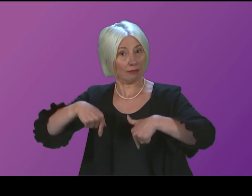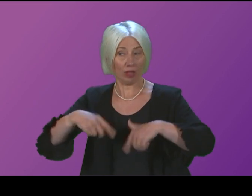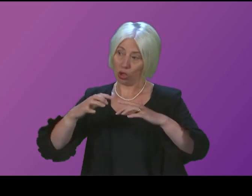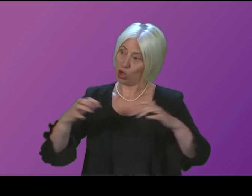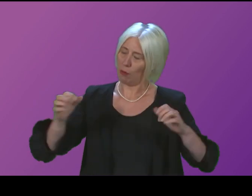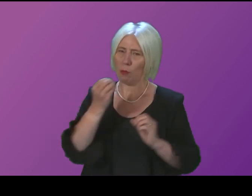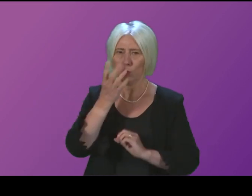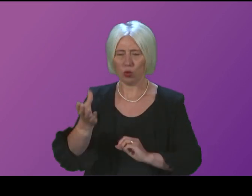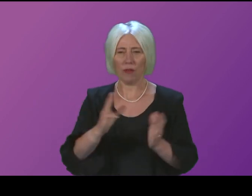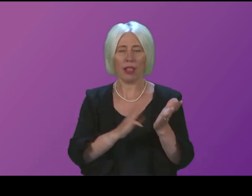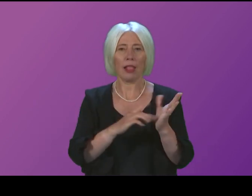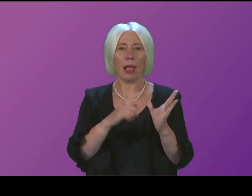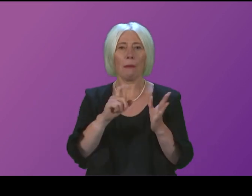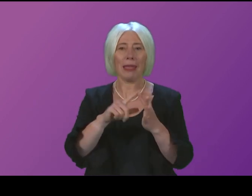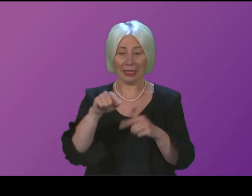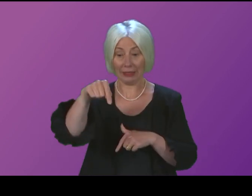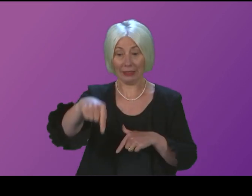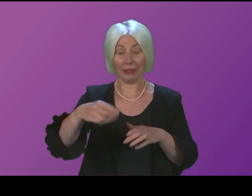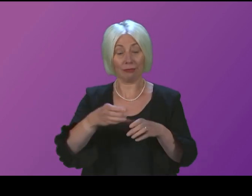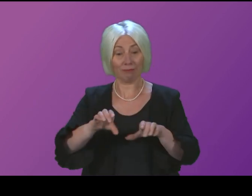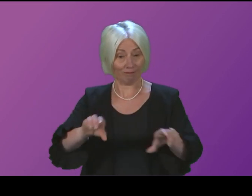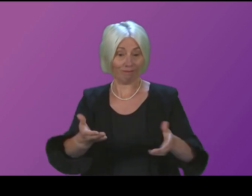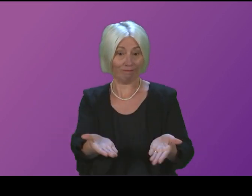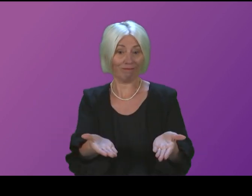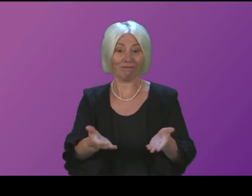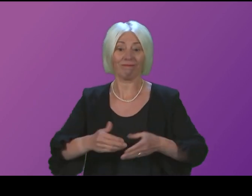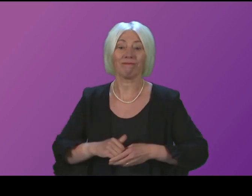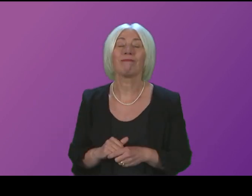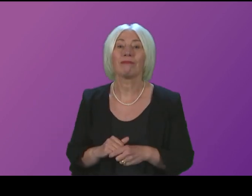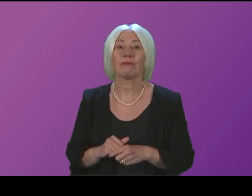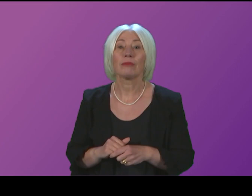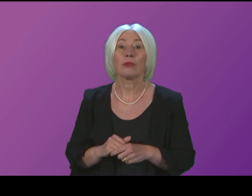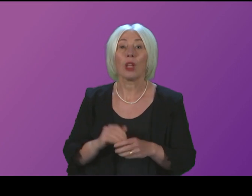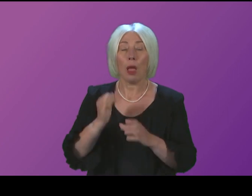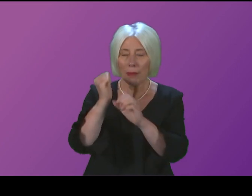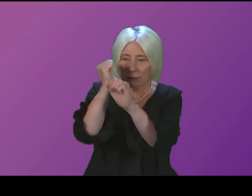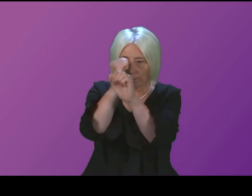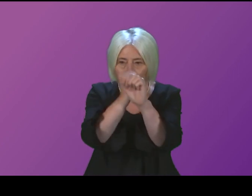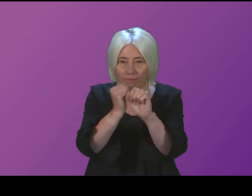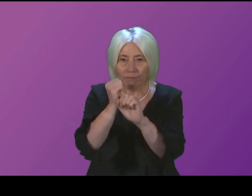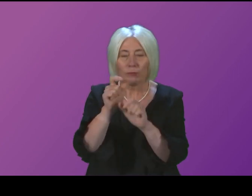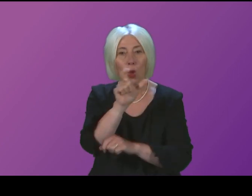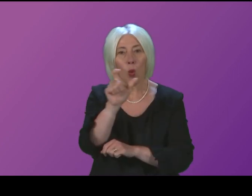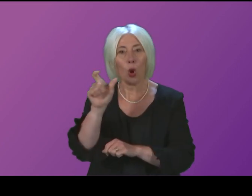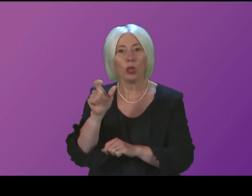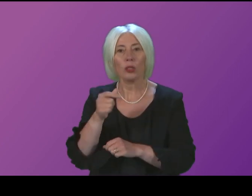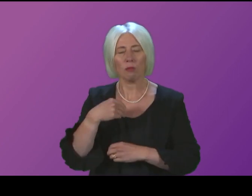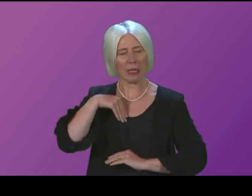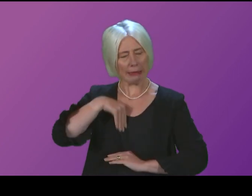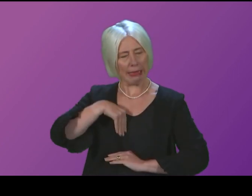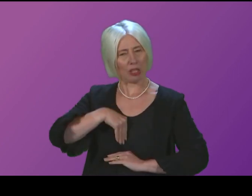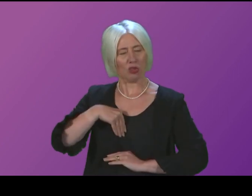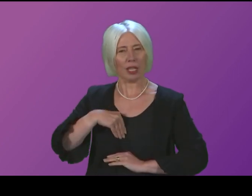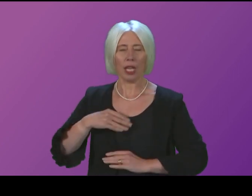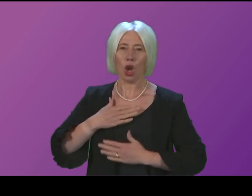beautiful mace which sits in the well of the chamber. The words inscribed on it, integrity,